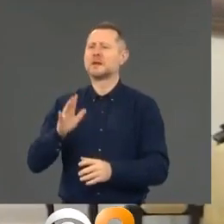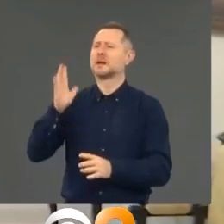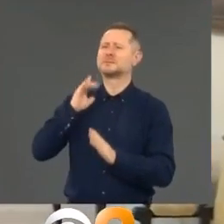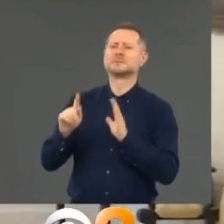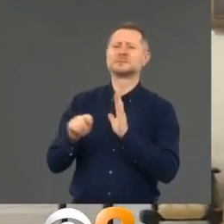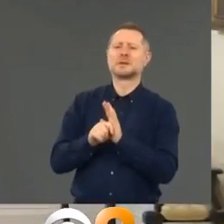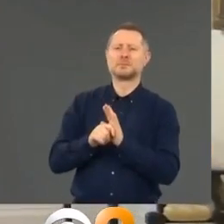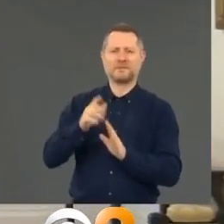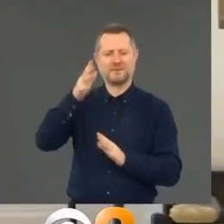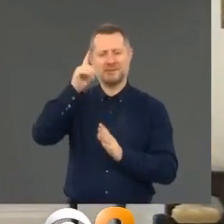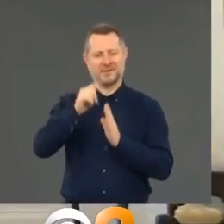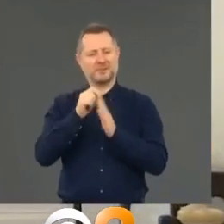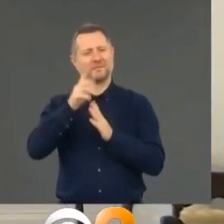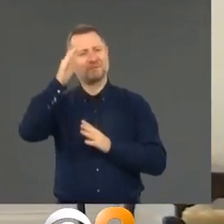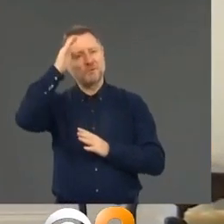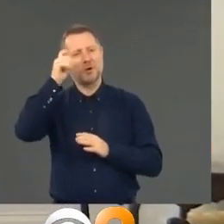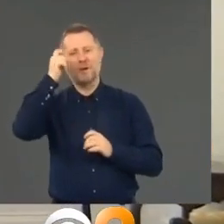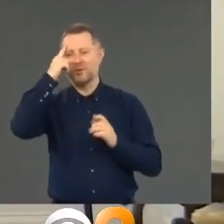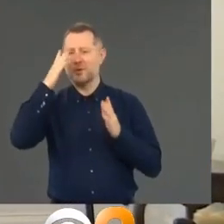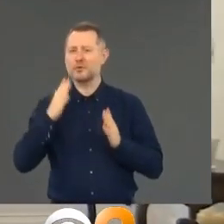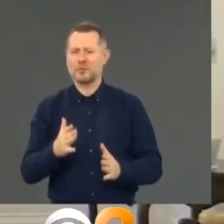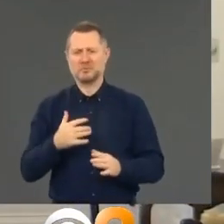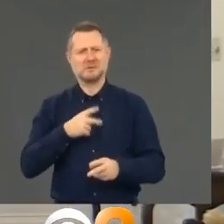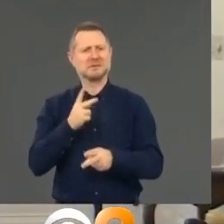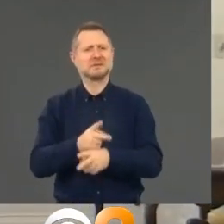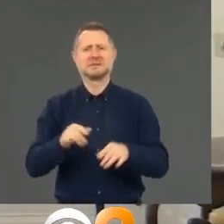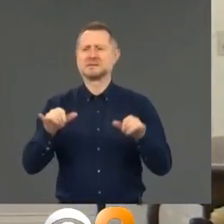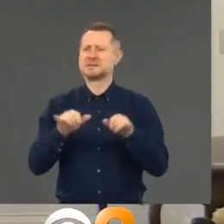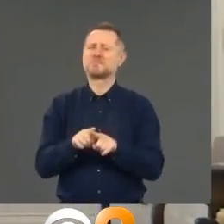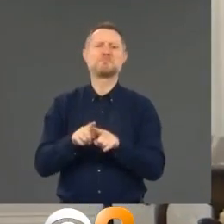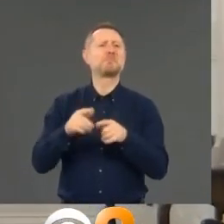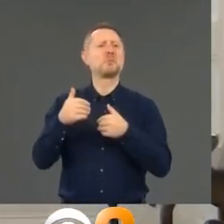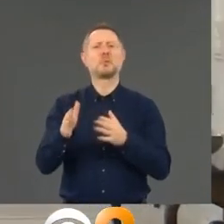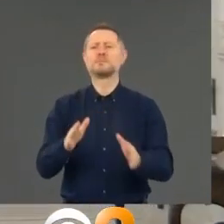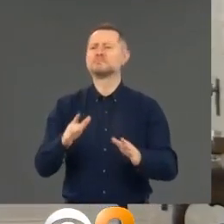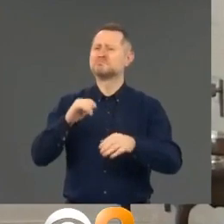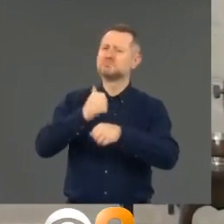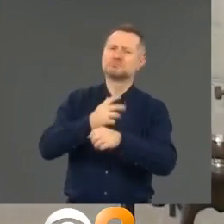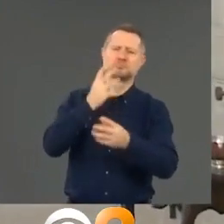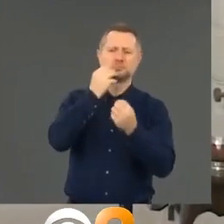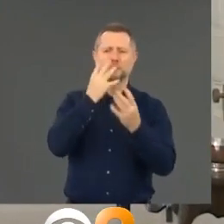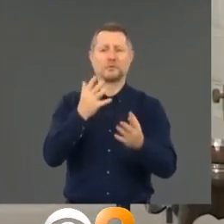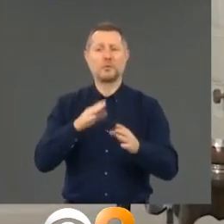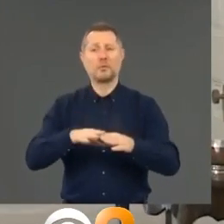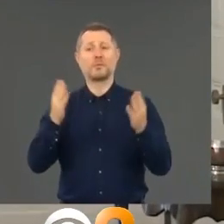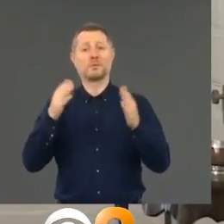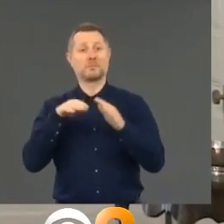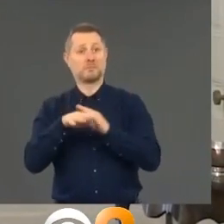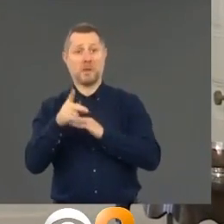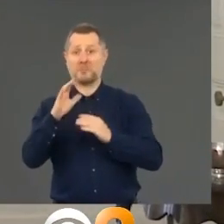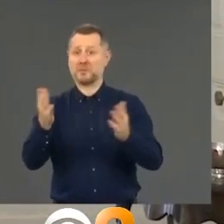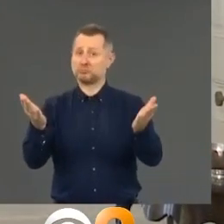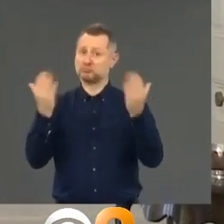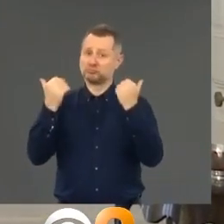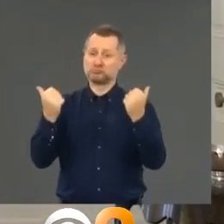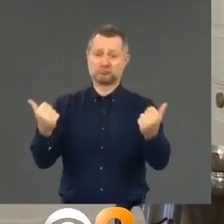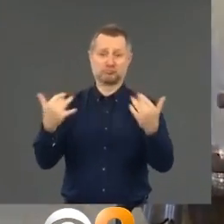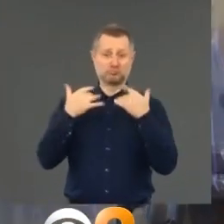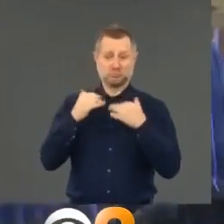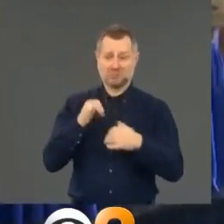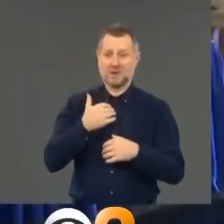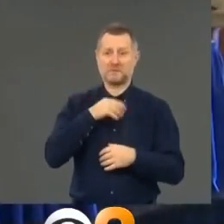very much the same way. So it is beautiful. It's open to the public. We have a website that people can